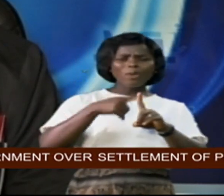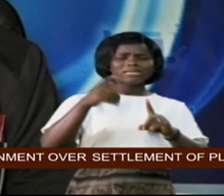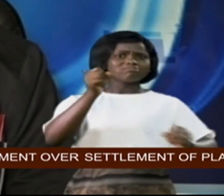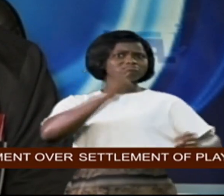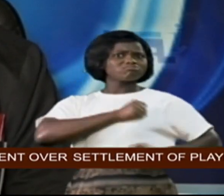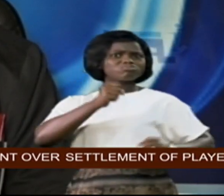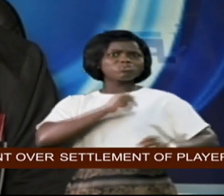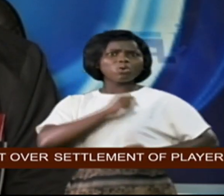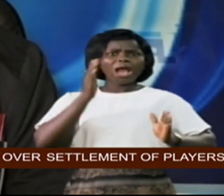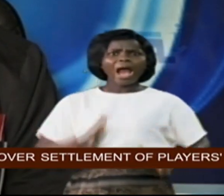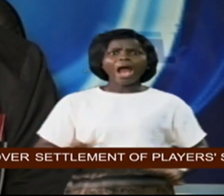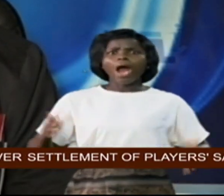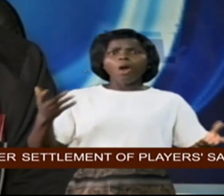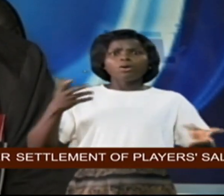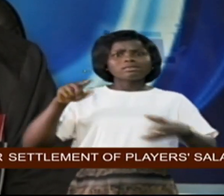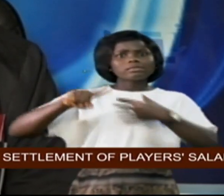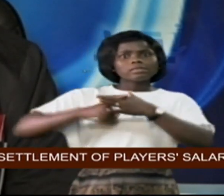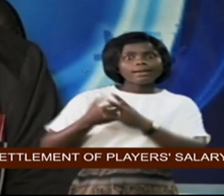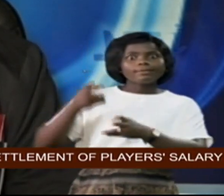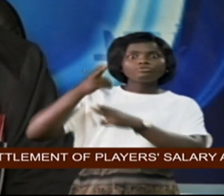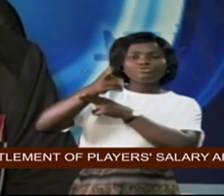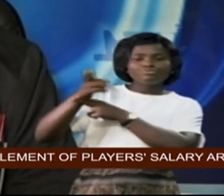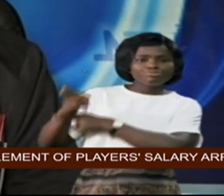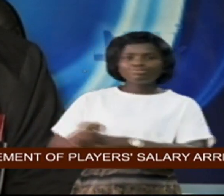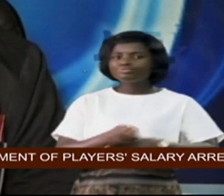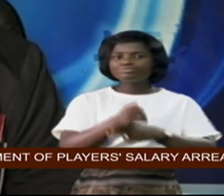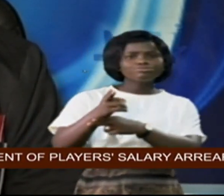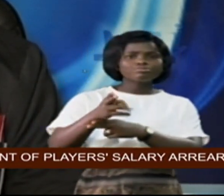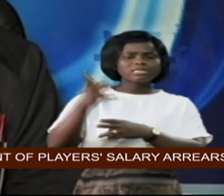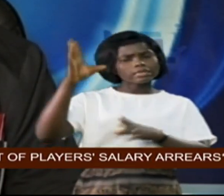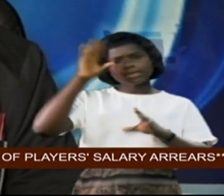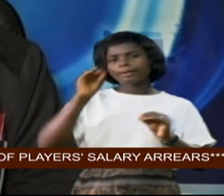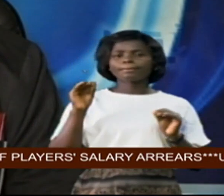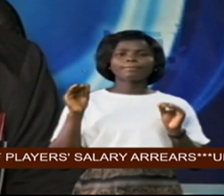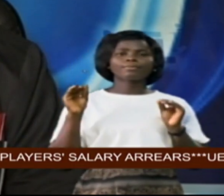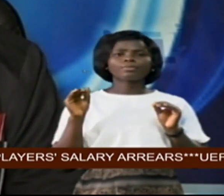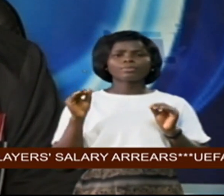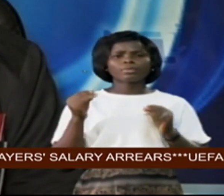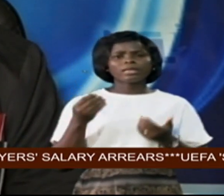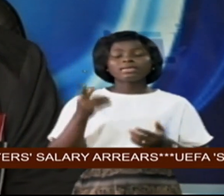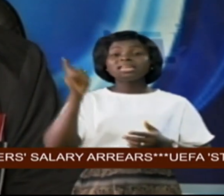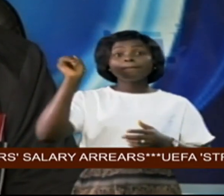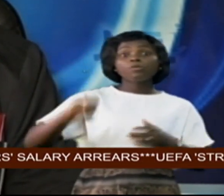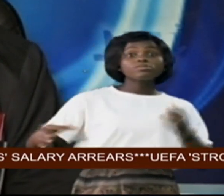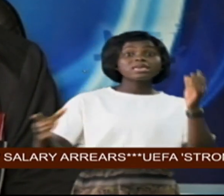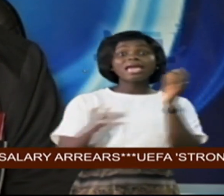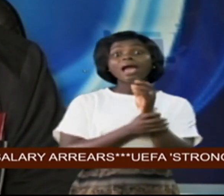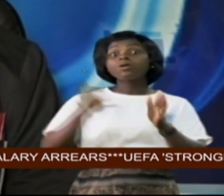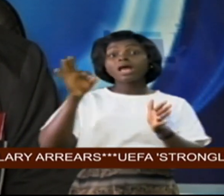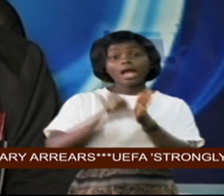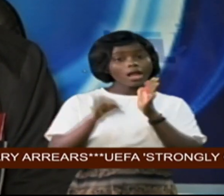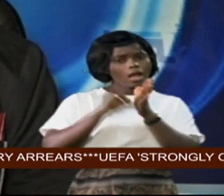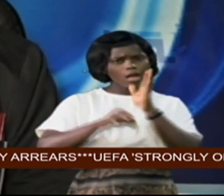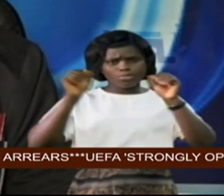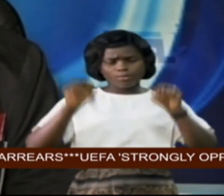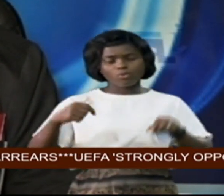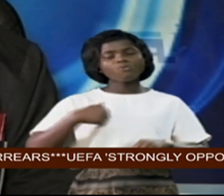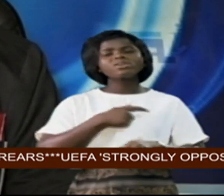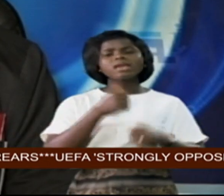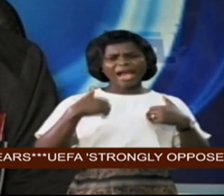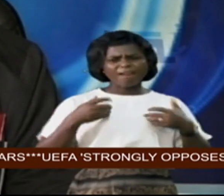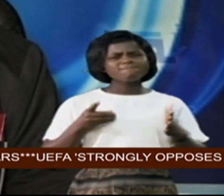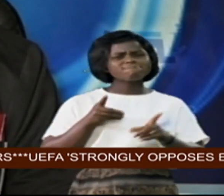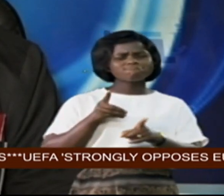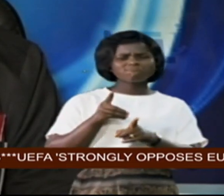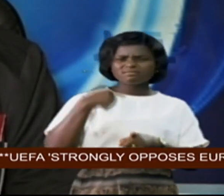opened fire on the protesters. They must be held accountable. We have directed that